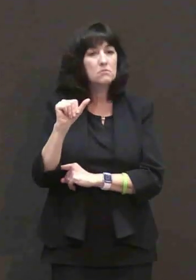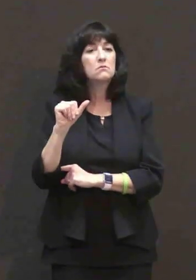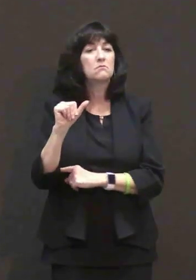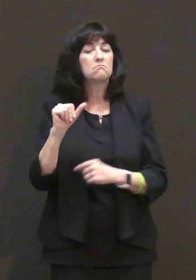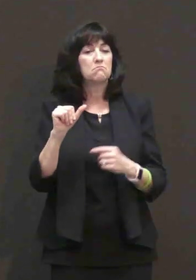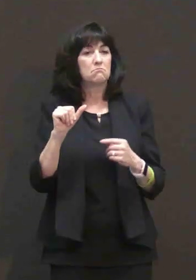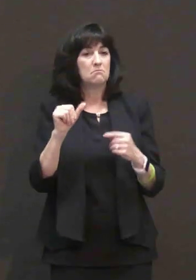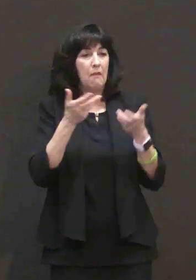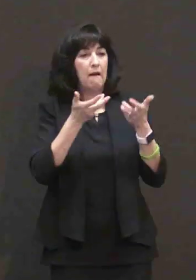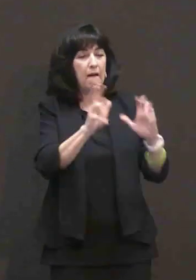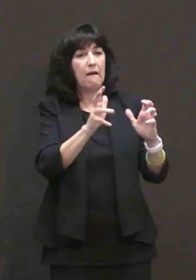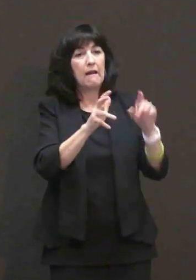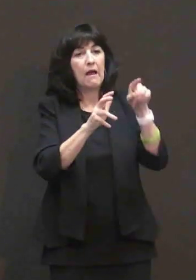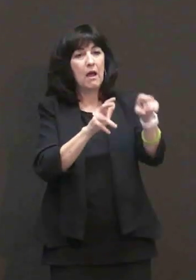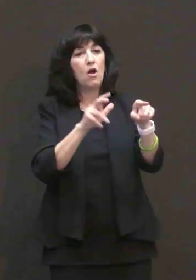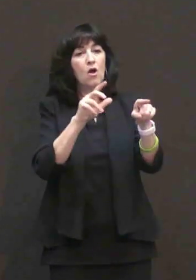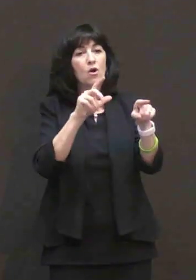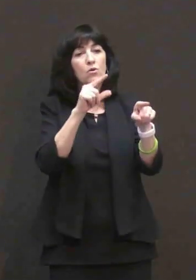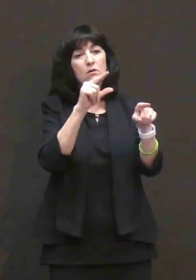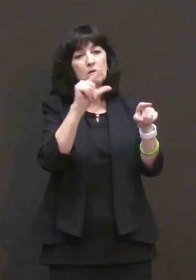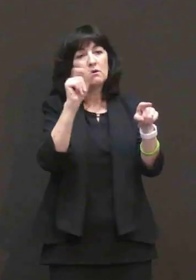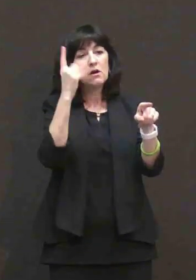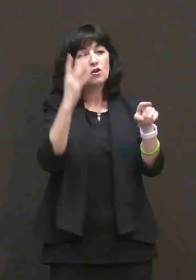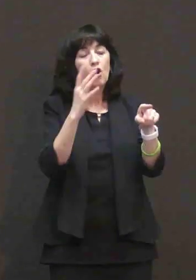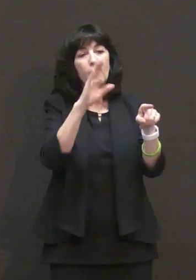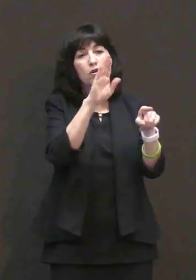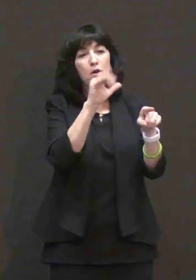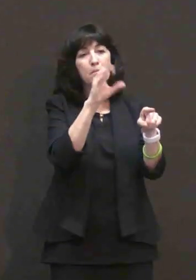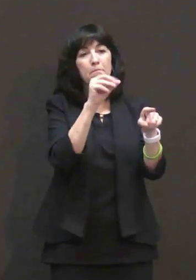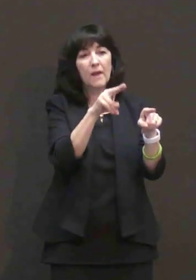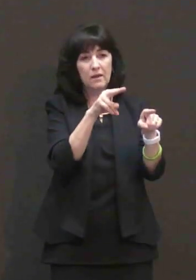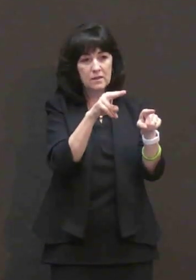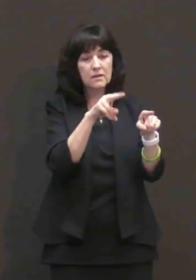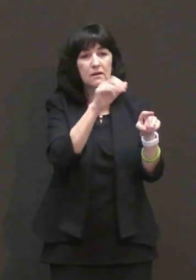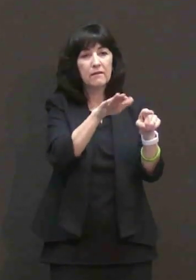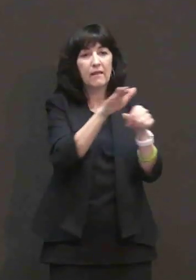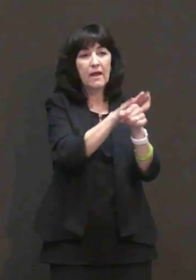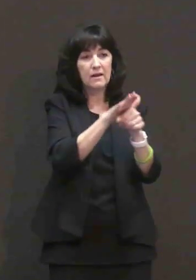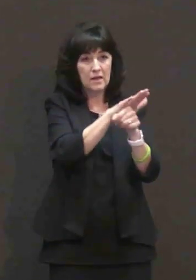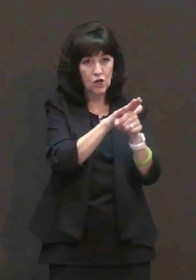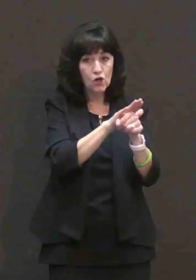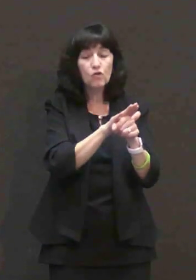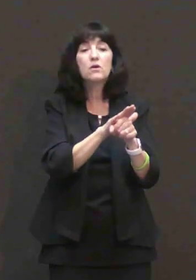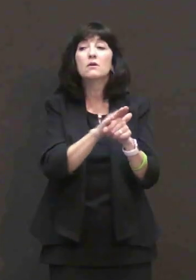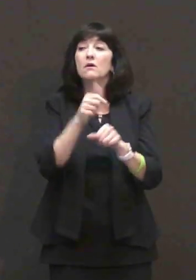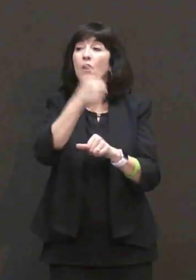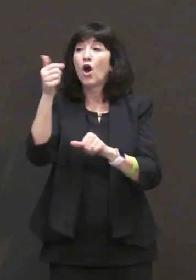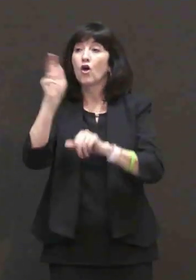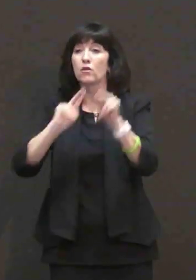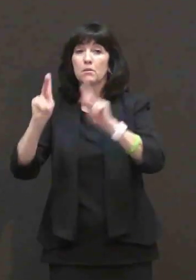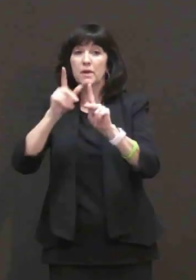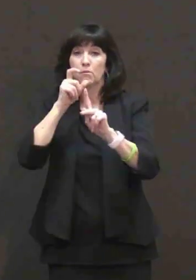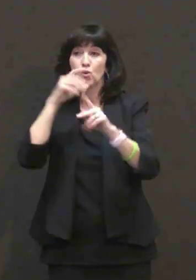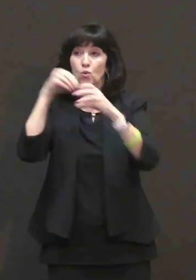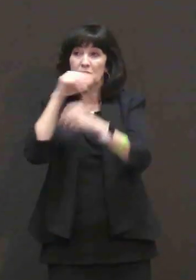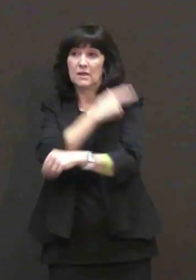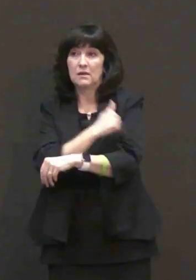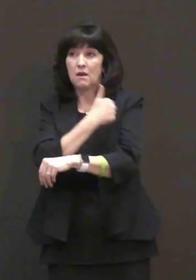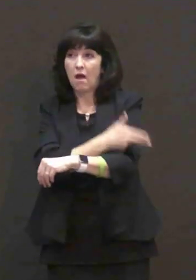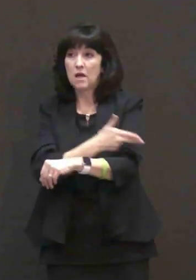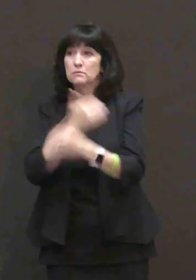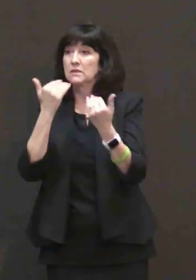to move people maybe out of the healthcare system that can't go back to a nursing home for one of many reasons. It could be the nursing homes don't have the